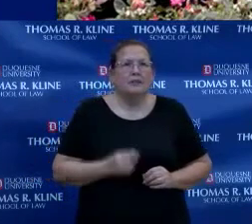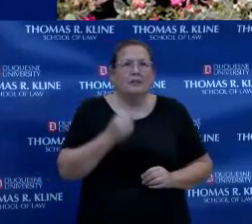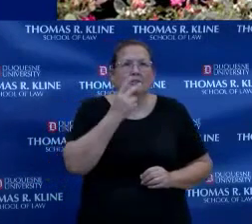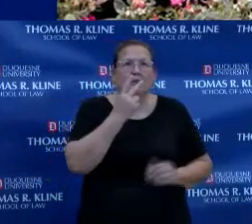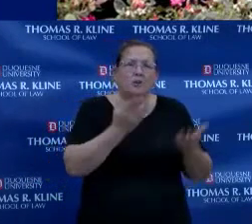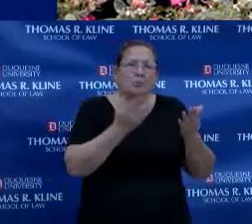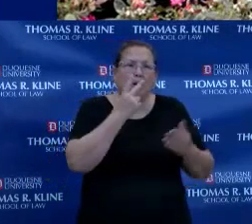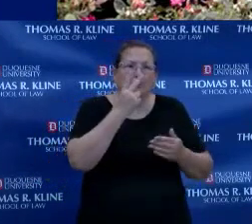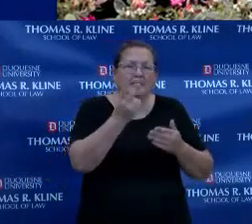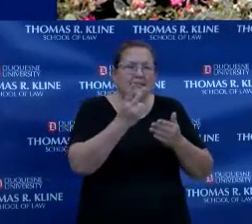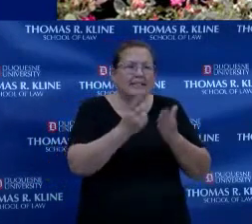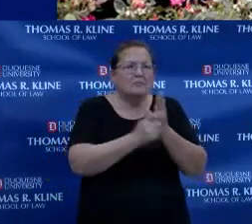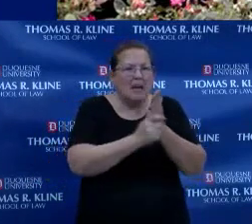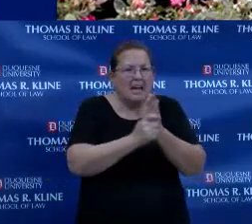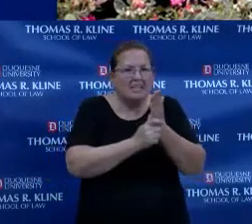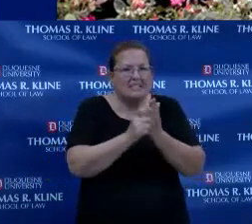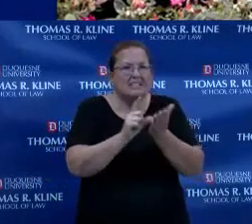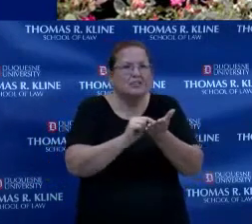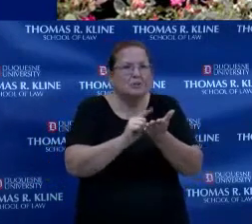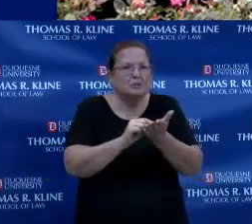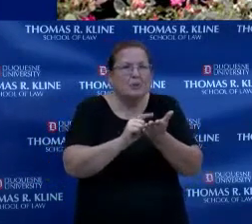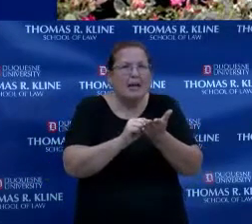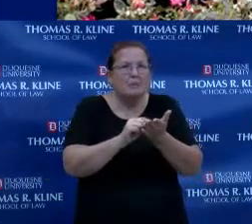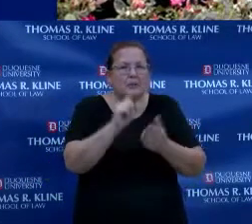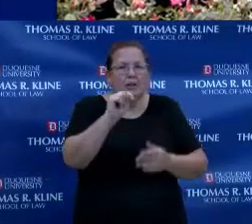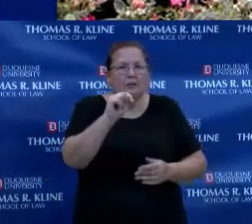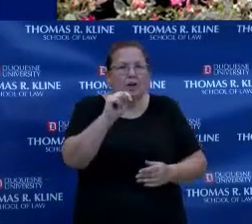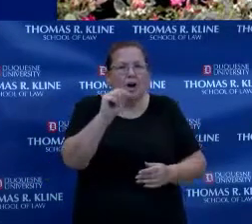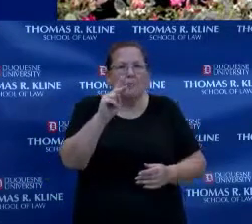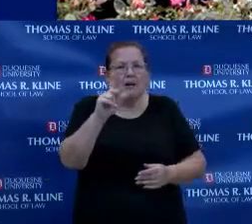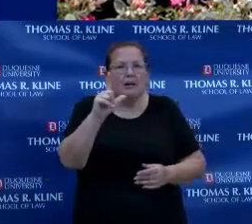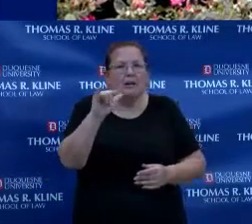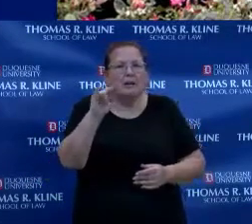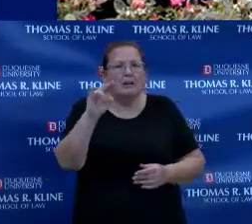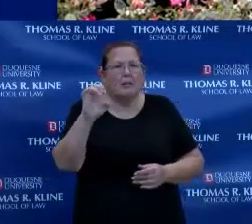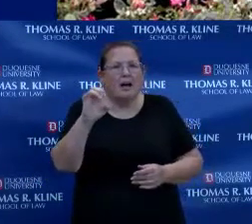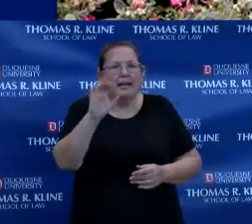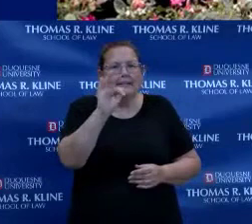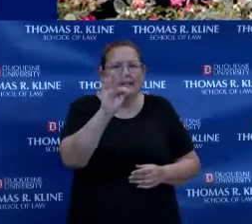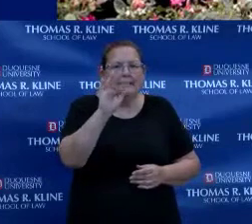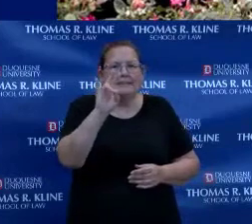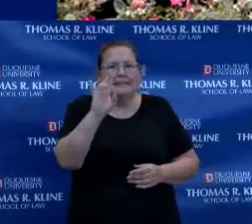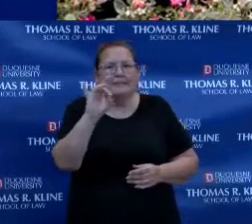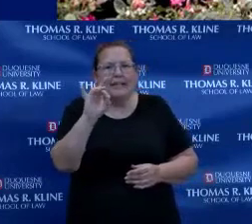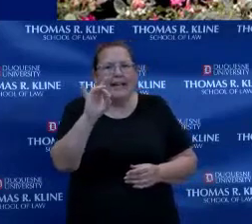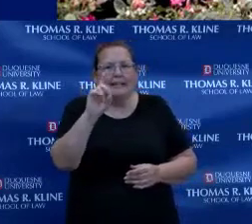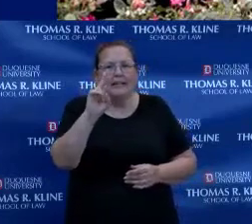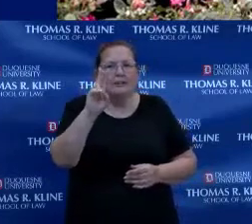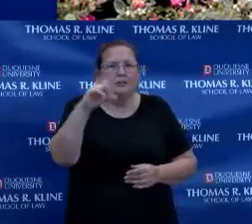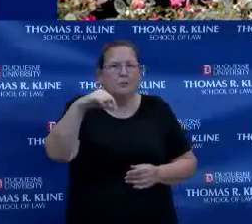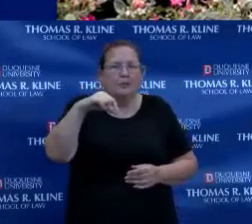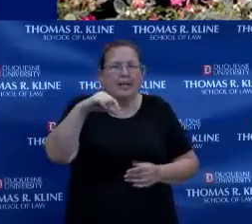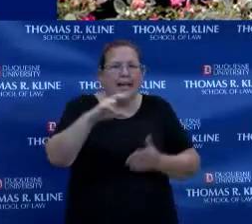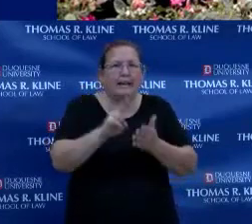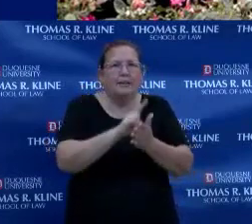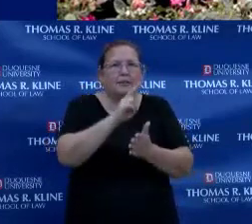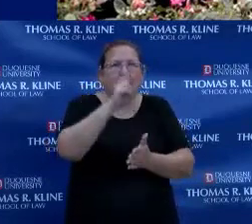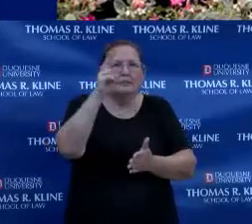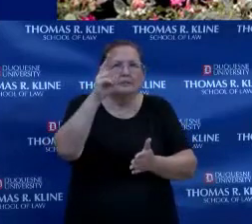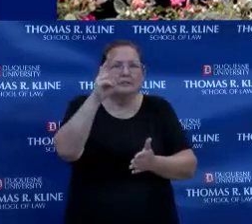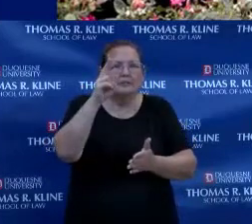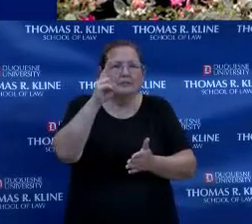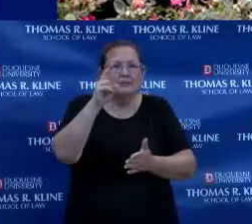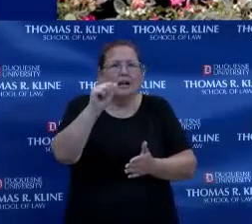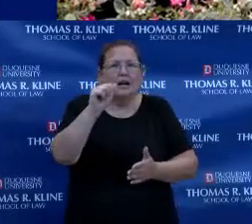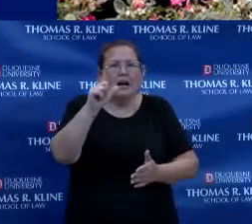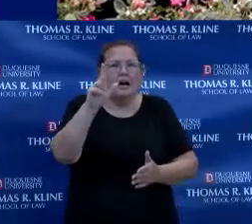newspapers here and across the country, Tom Kline is a 1978 Duquesne Law alum, one of our nation's